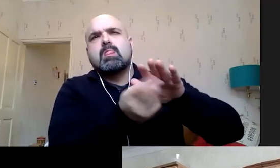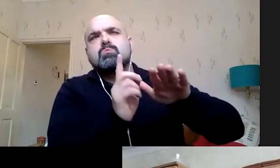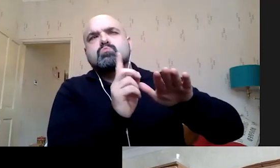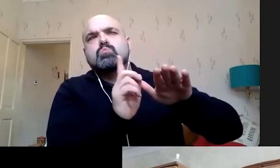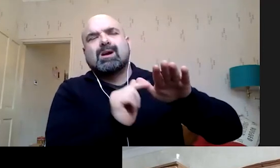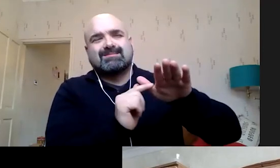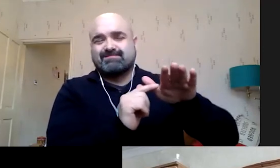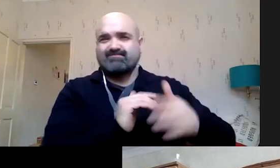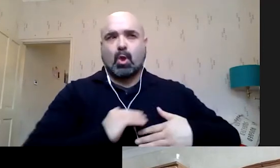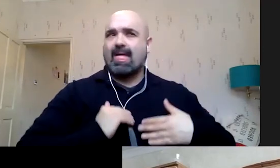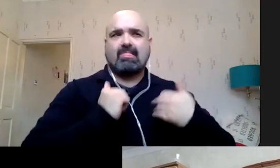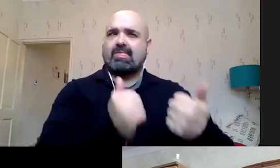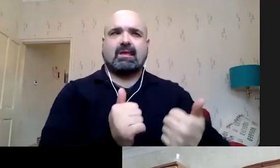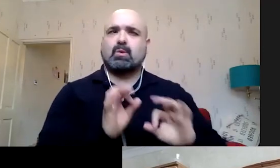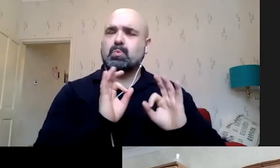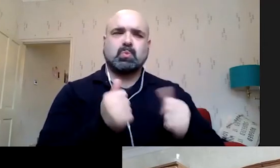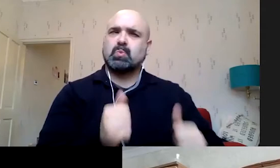think, sometimes in the portrayal.